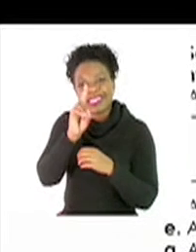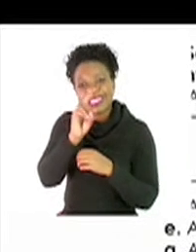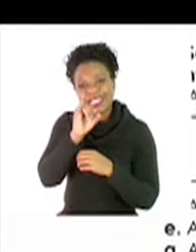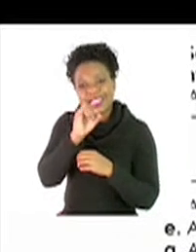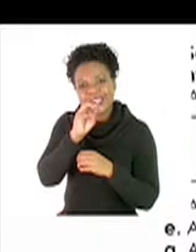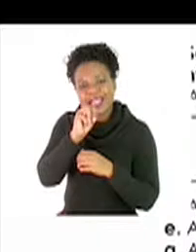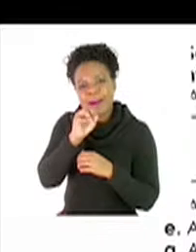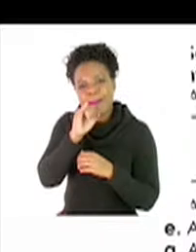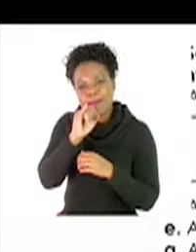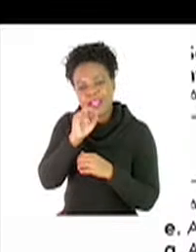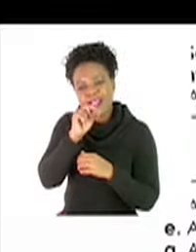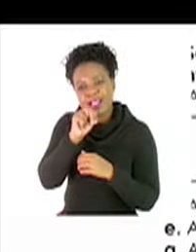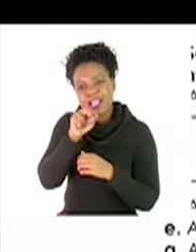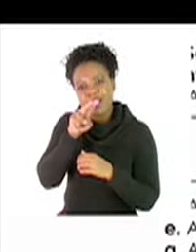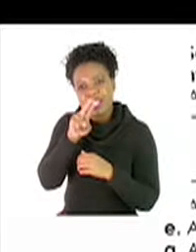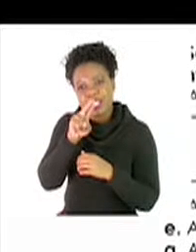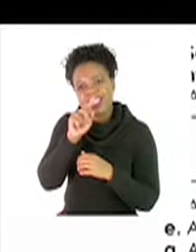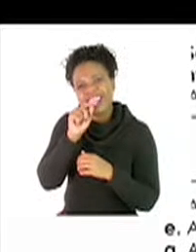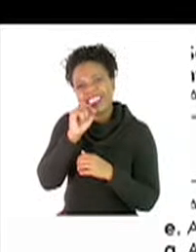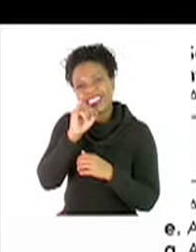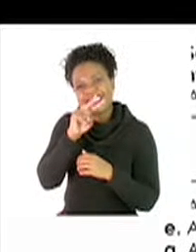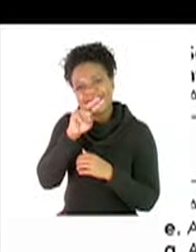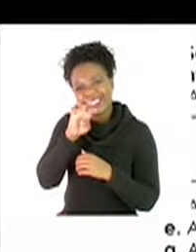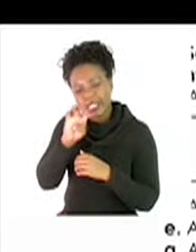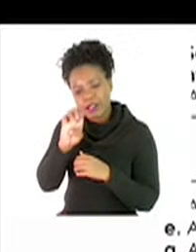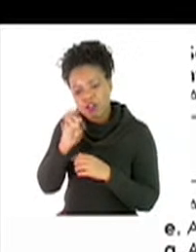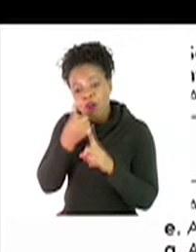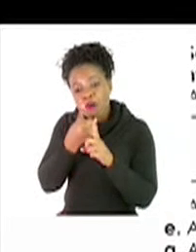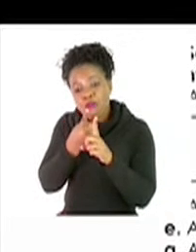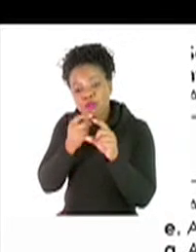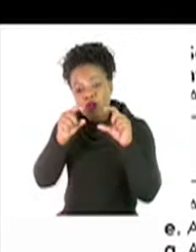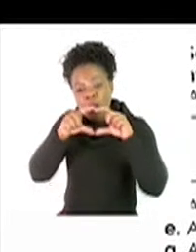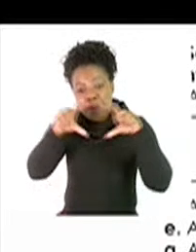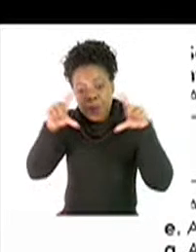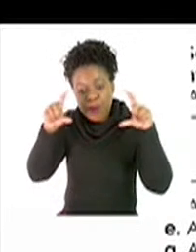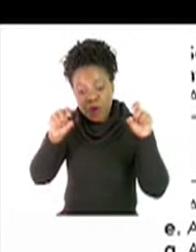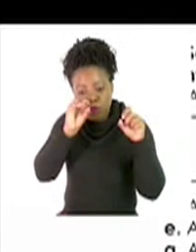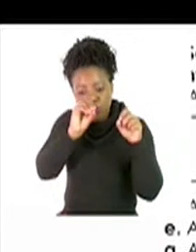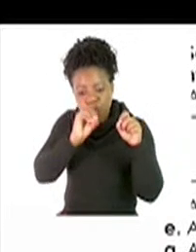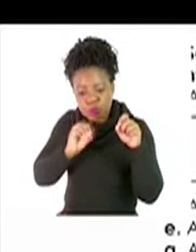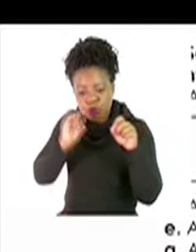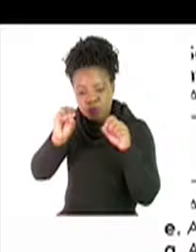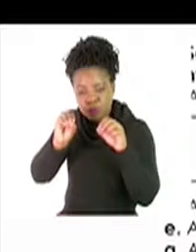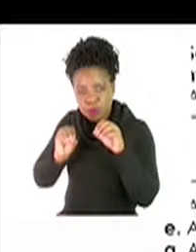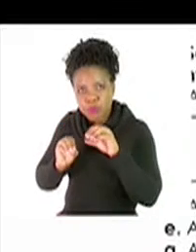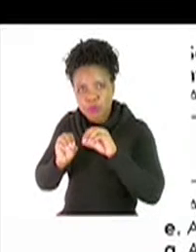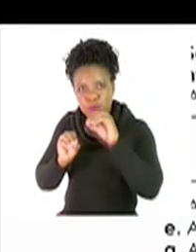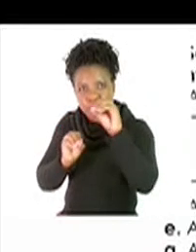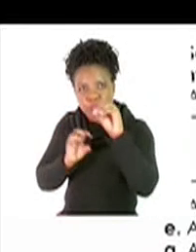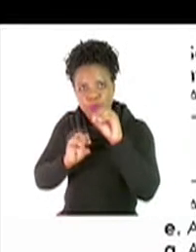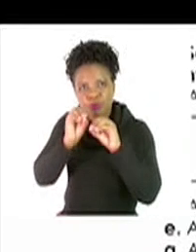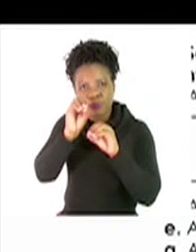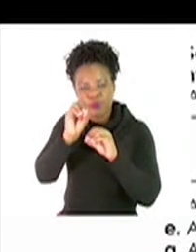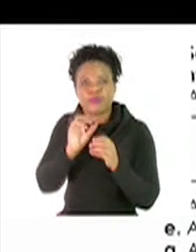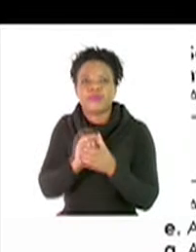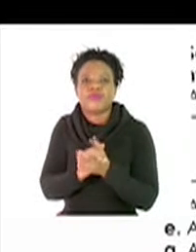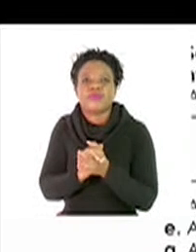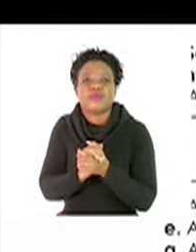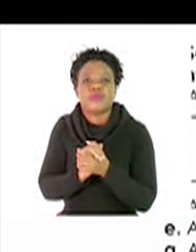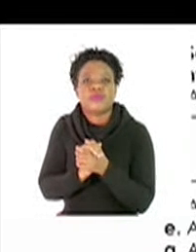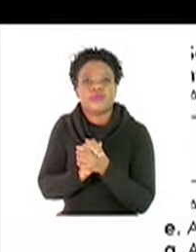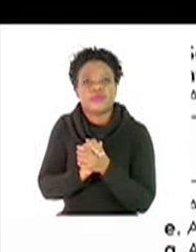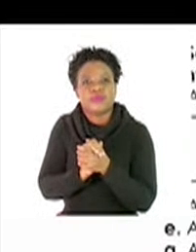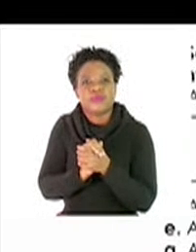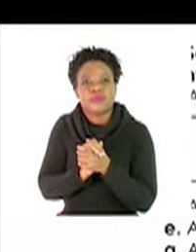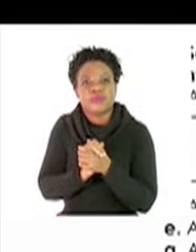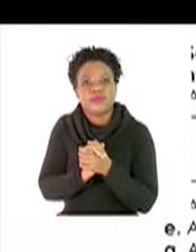sapling, streamlet, kid, lamp, calf, erslet, duckling,